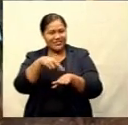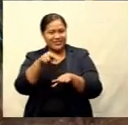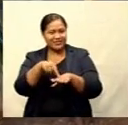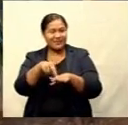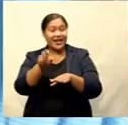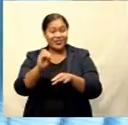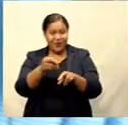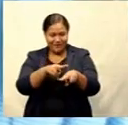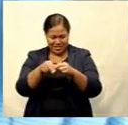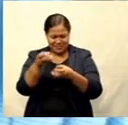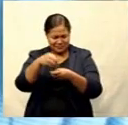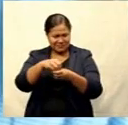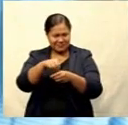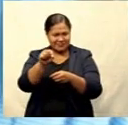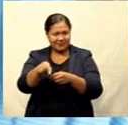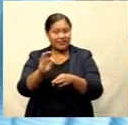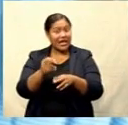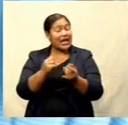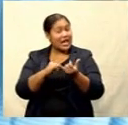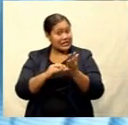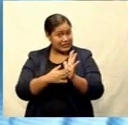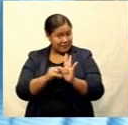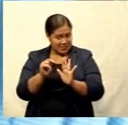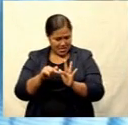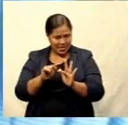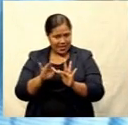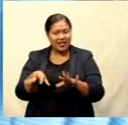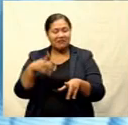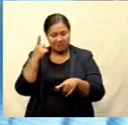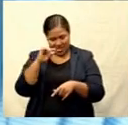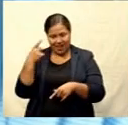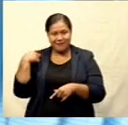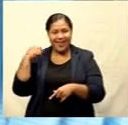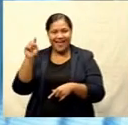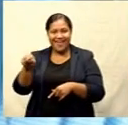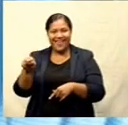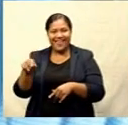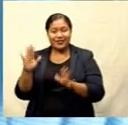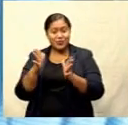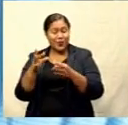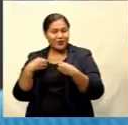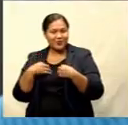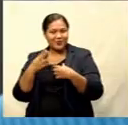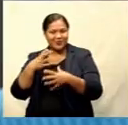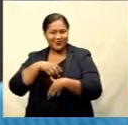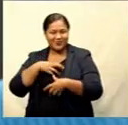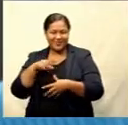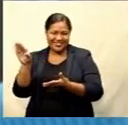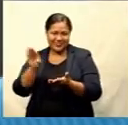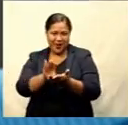So Fiji is part of it, and SMEs here in Fiji can apply for a business adaptation grant